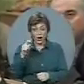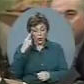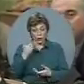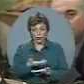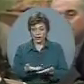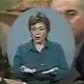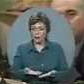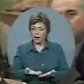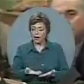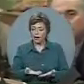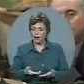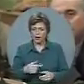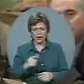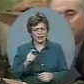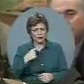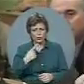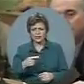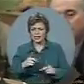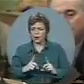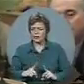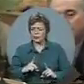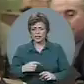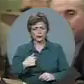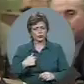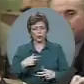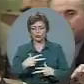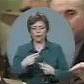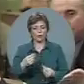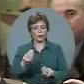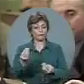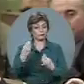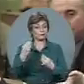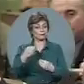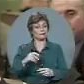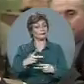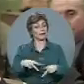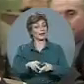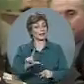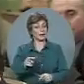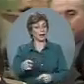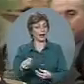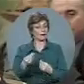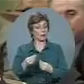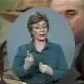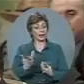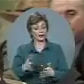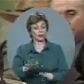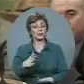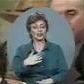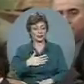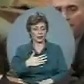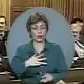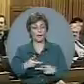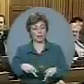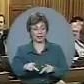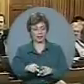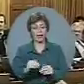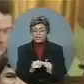Liberal Party on rights. It's this party that has consistently, throughout its history, stood up for the rights of individuals, Canadians, and we'll continue to do